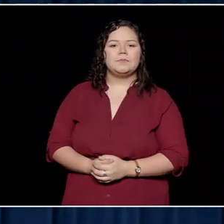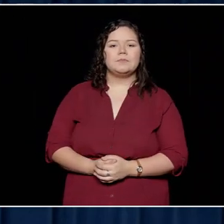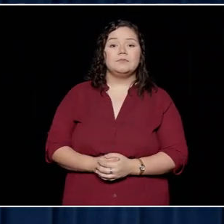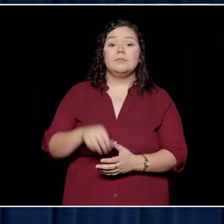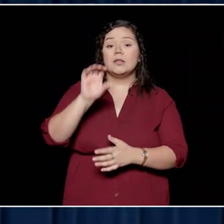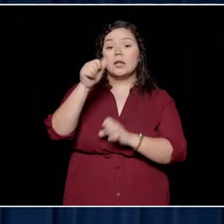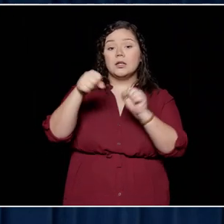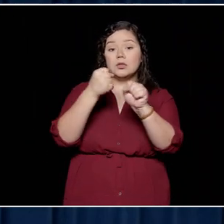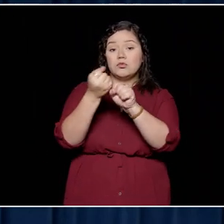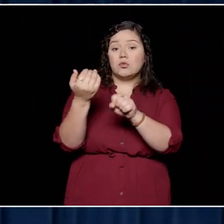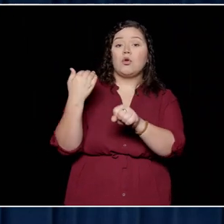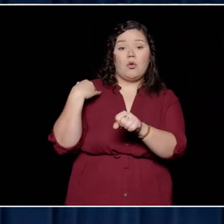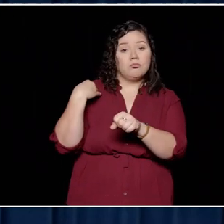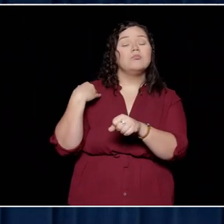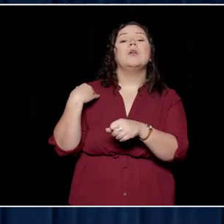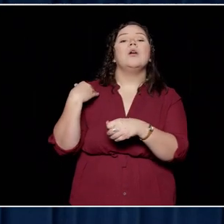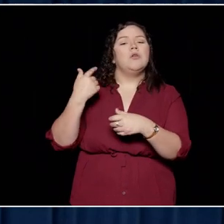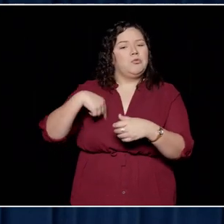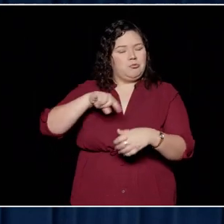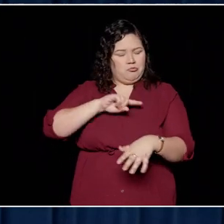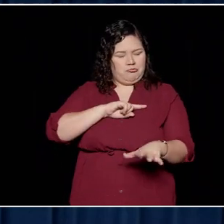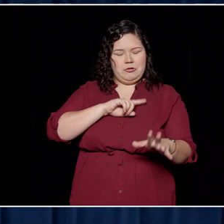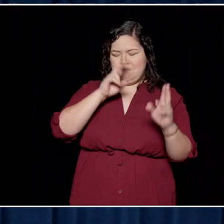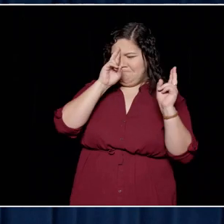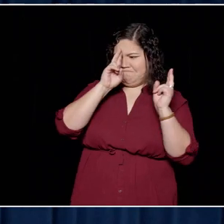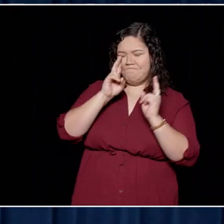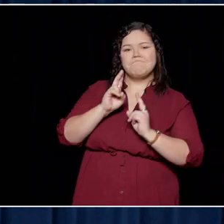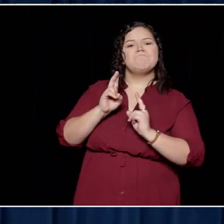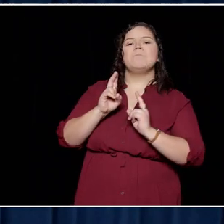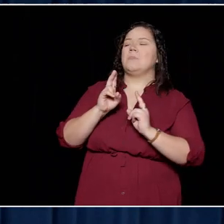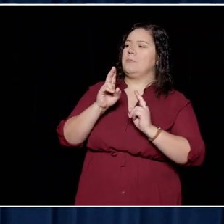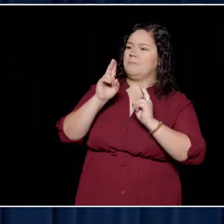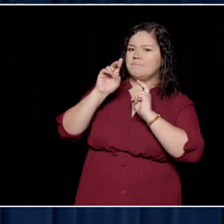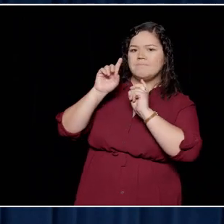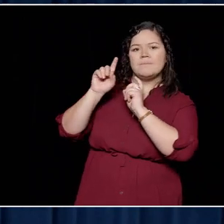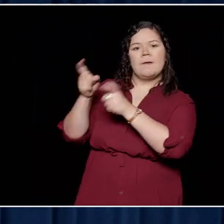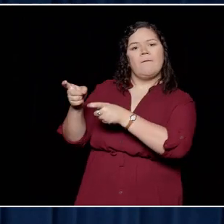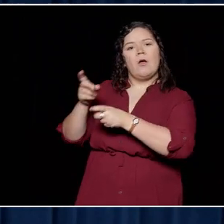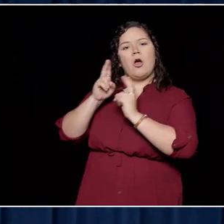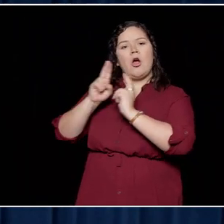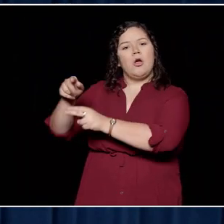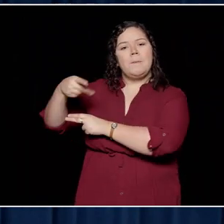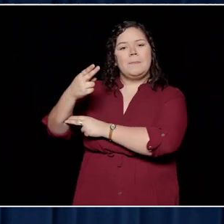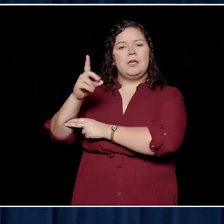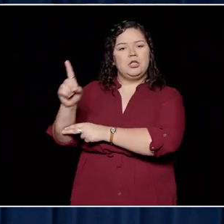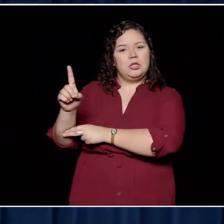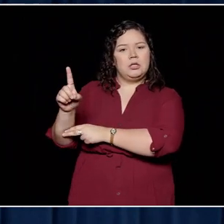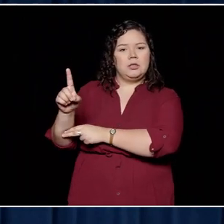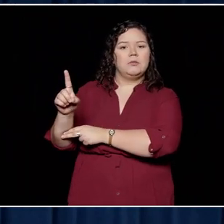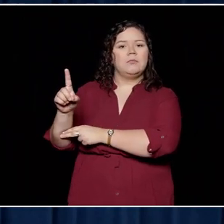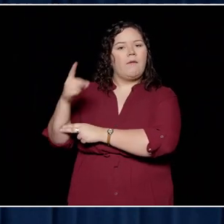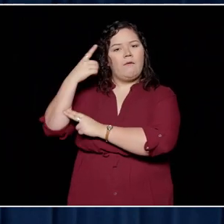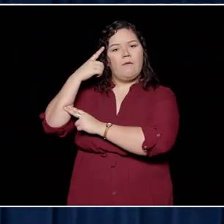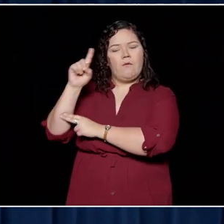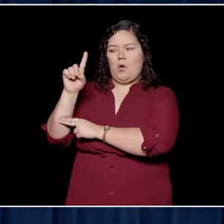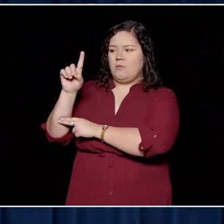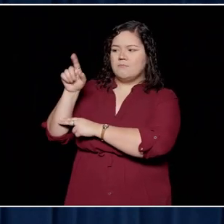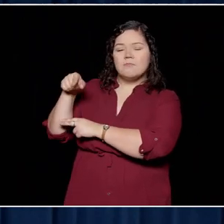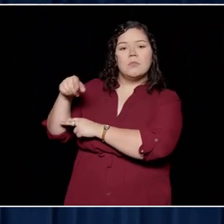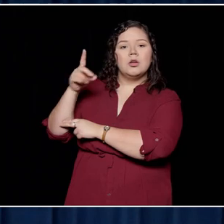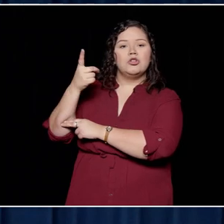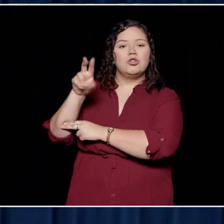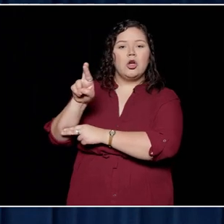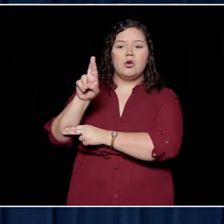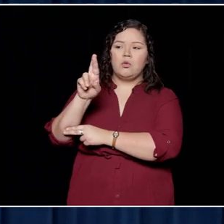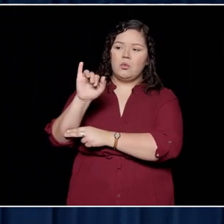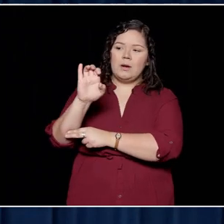10 years ago, we had the honor of conferring an honorary Doctor of Letters honoris causa on Dr.